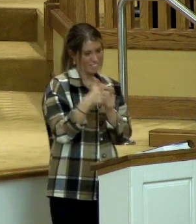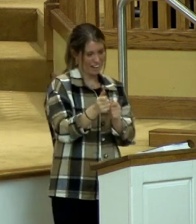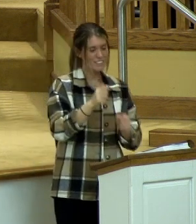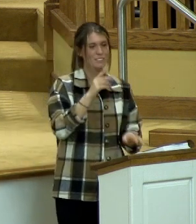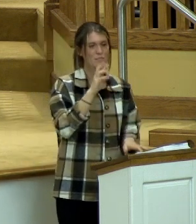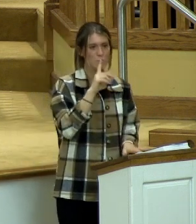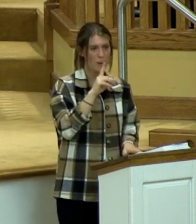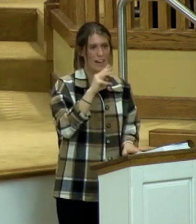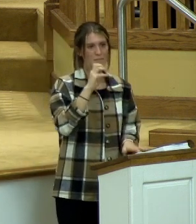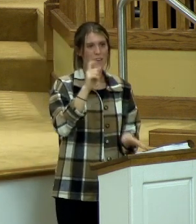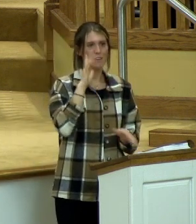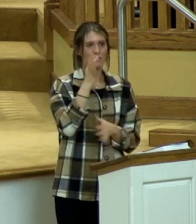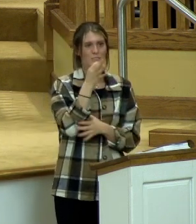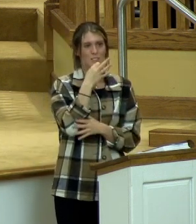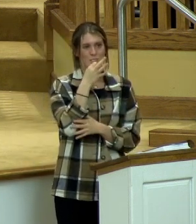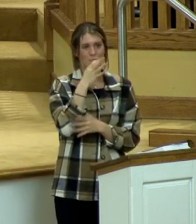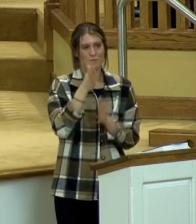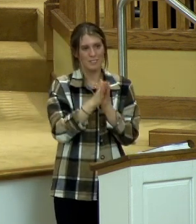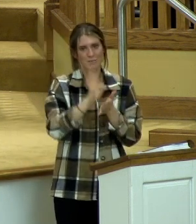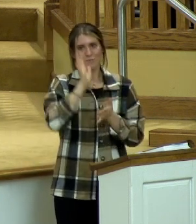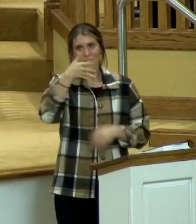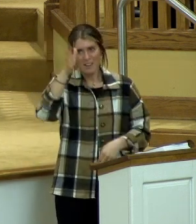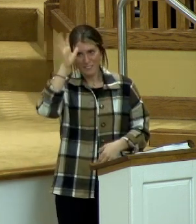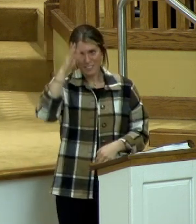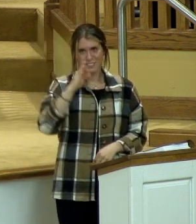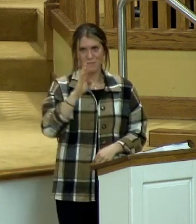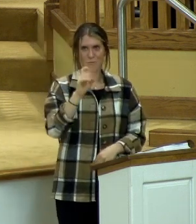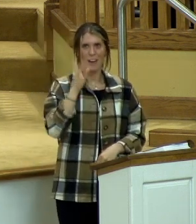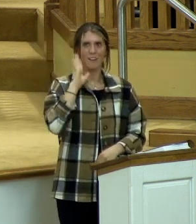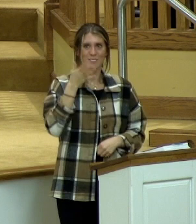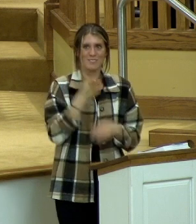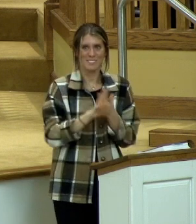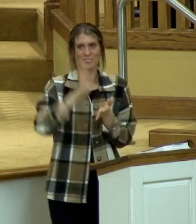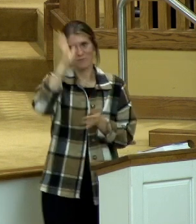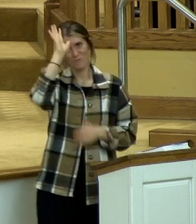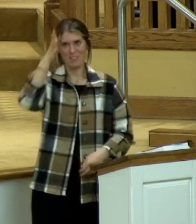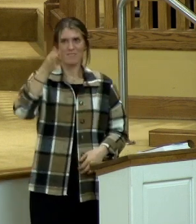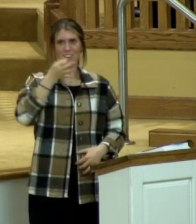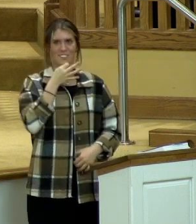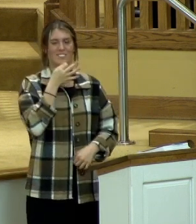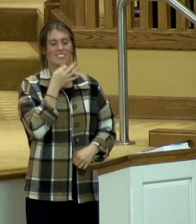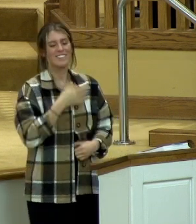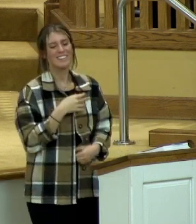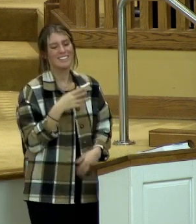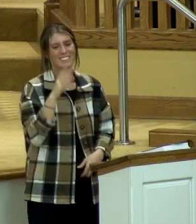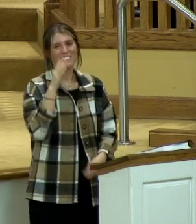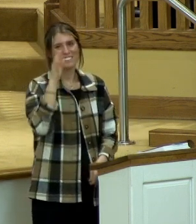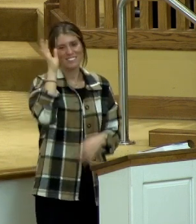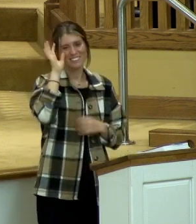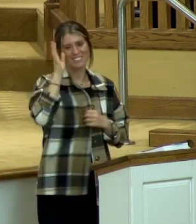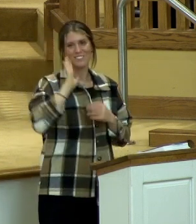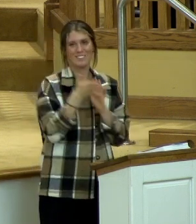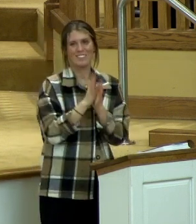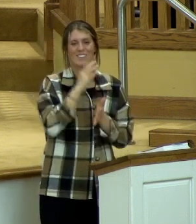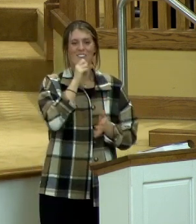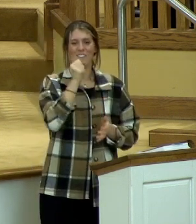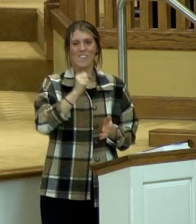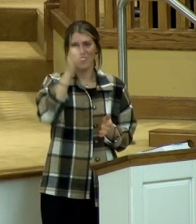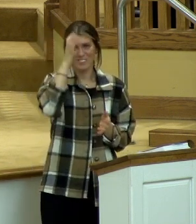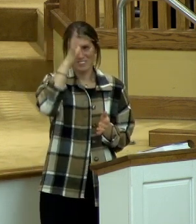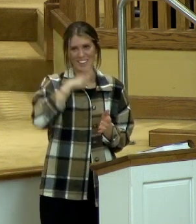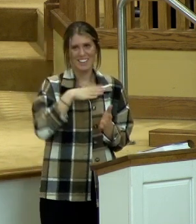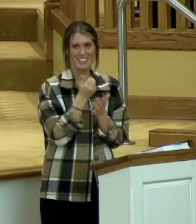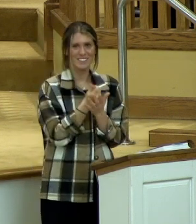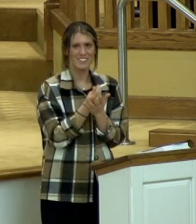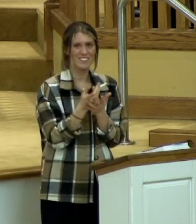Brad and Megan are be grandparents soon. I mean, wow. Brad Mitchell's going to be a grandpa walking around soon. That's amazing. Grandpa Brad Mitchell's gonna be an old man in just a few weeks.